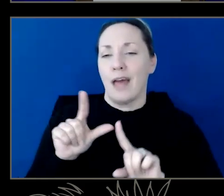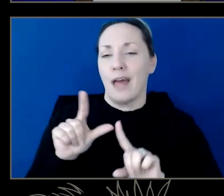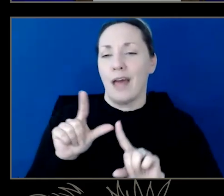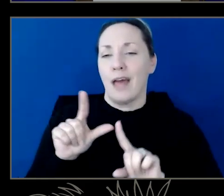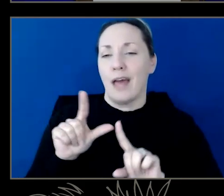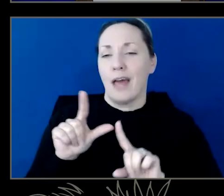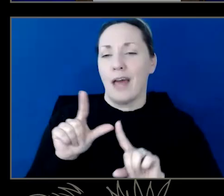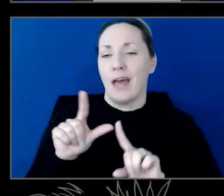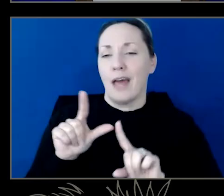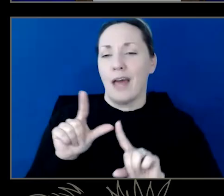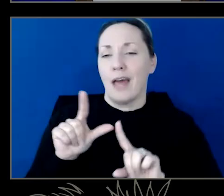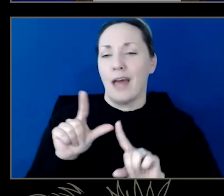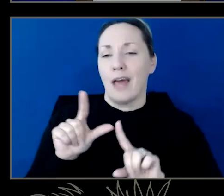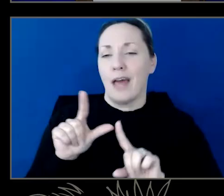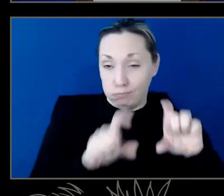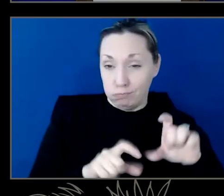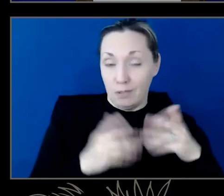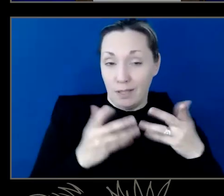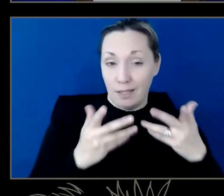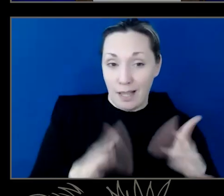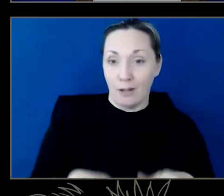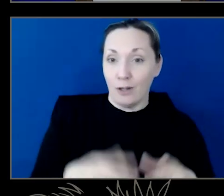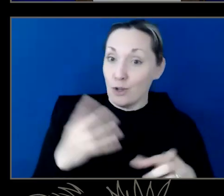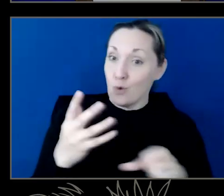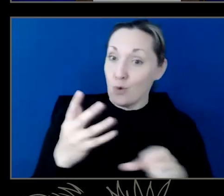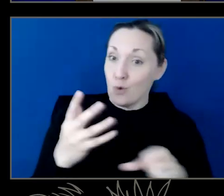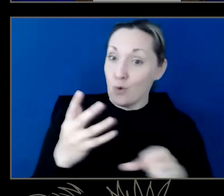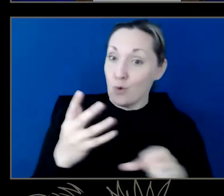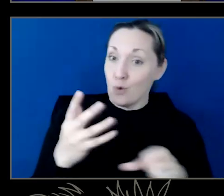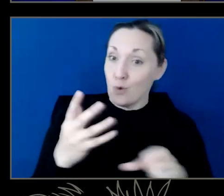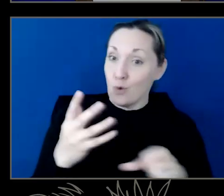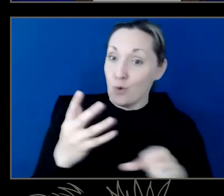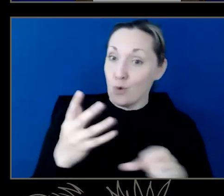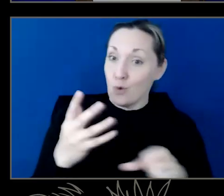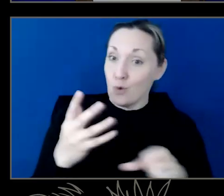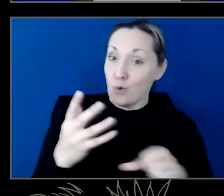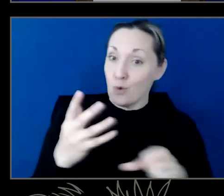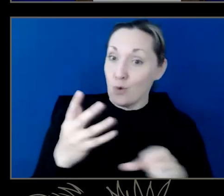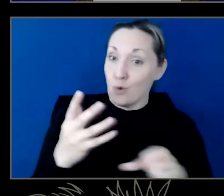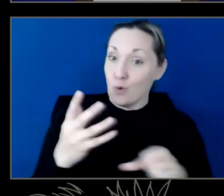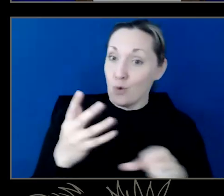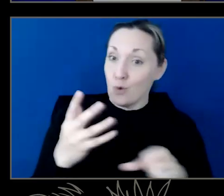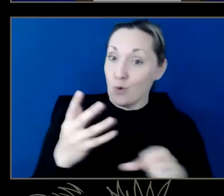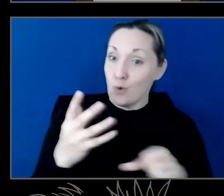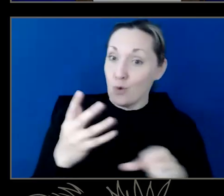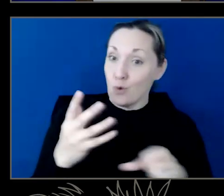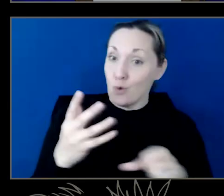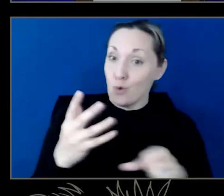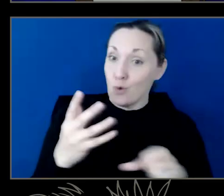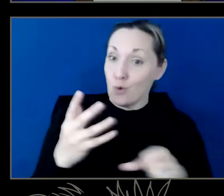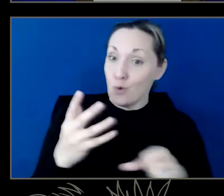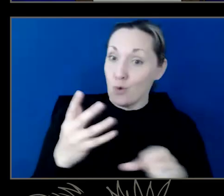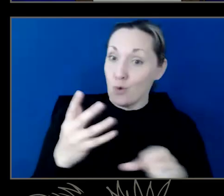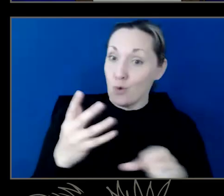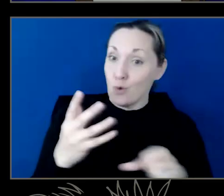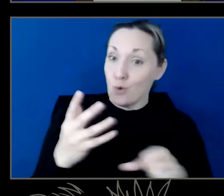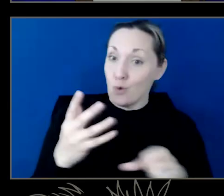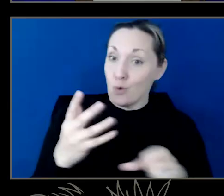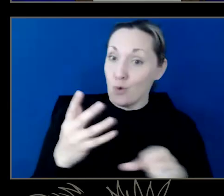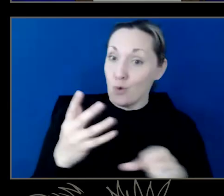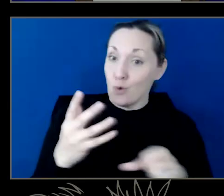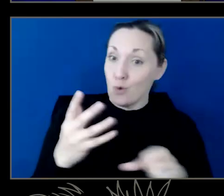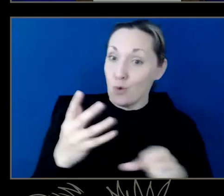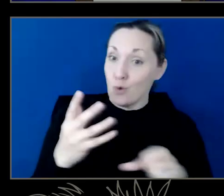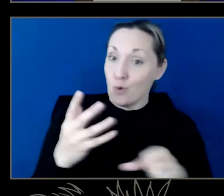game. And of course, it was multiplayer. So people can work together or against each other. That was really funny.